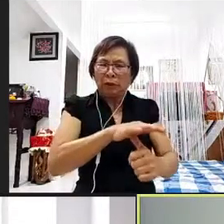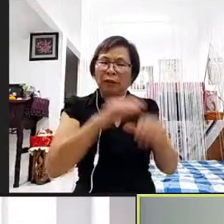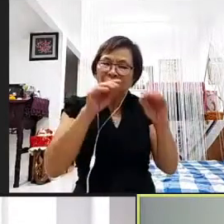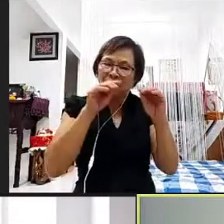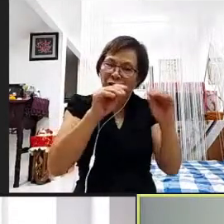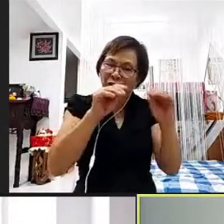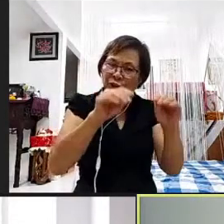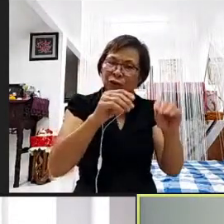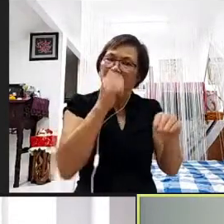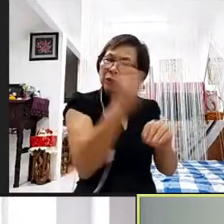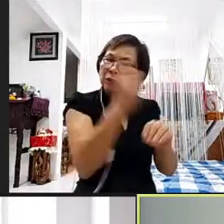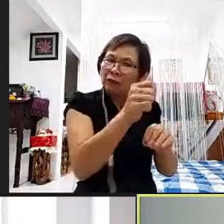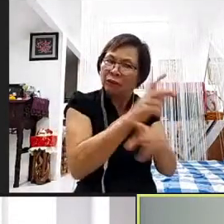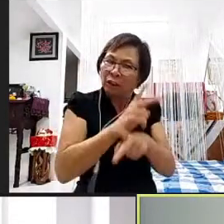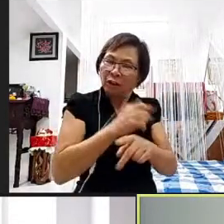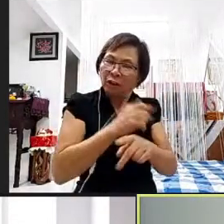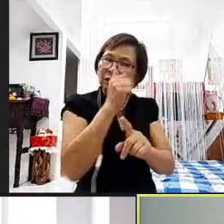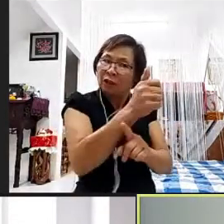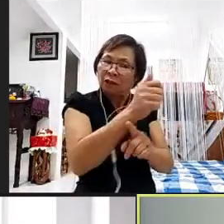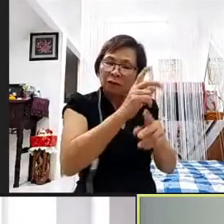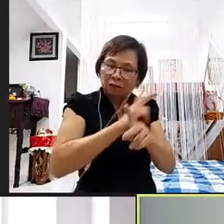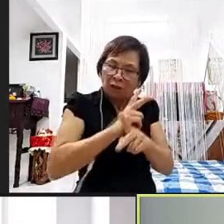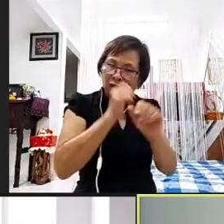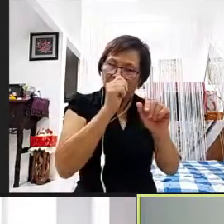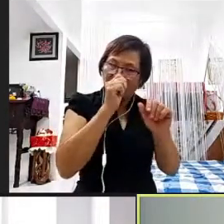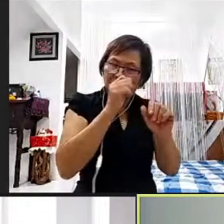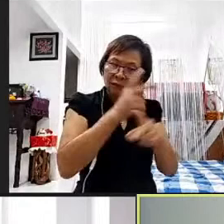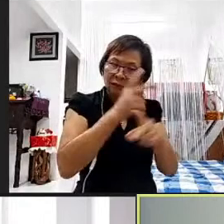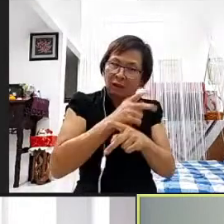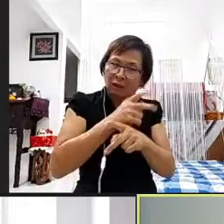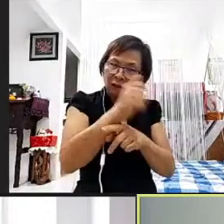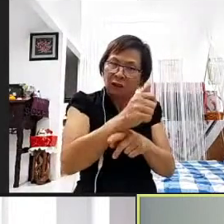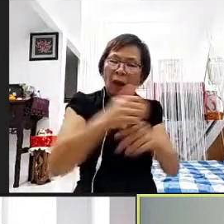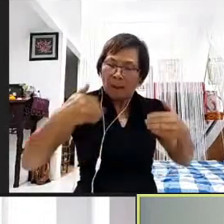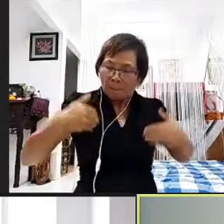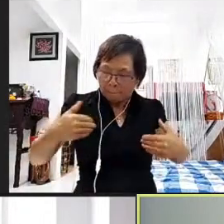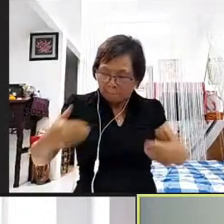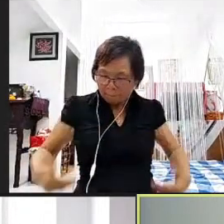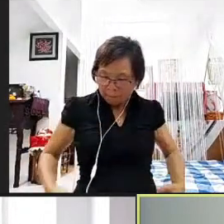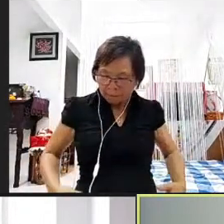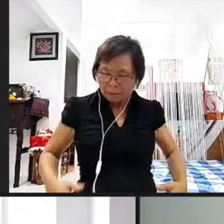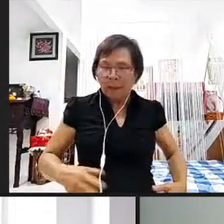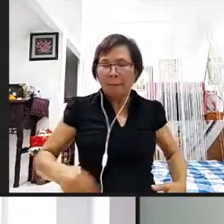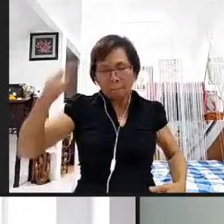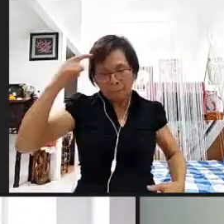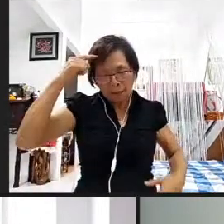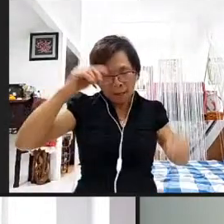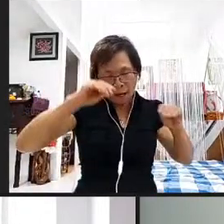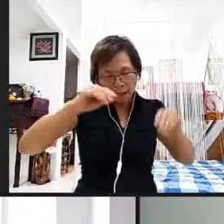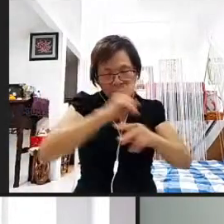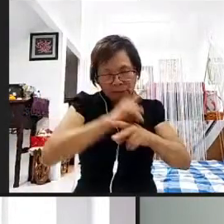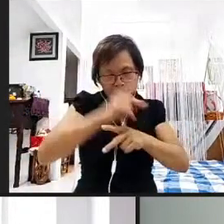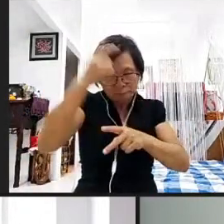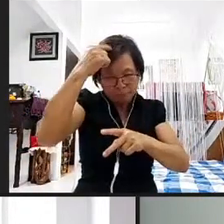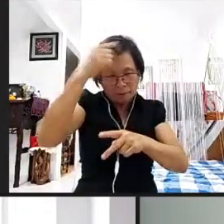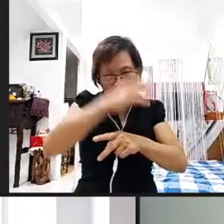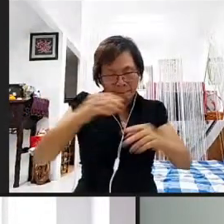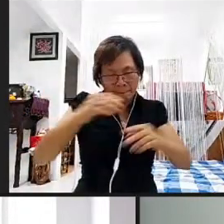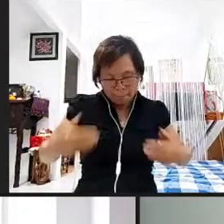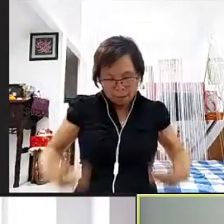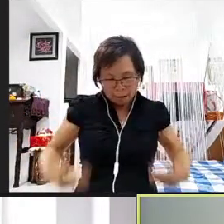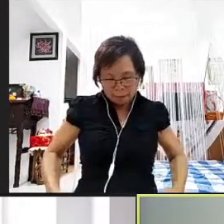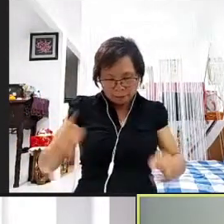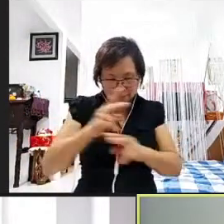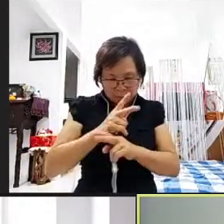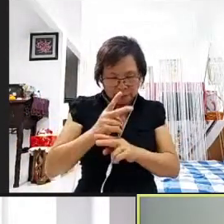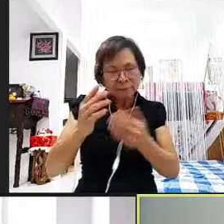methods. Okay, self-care for both the body as well as for the mind. Right. Very simple